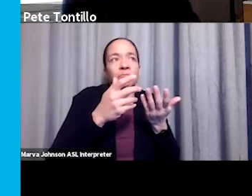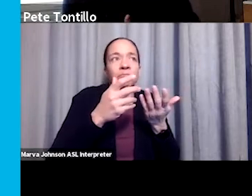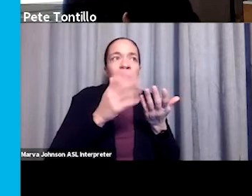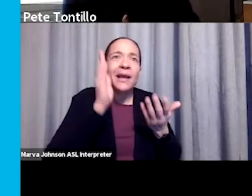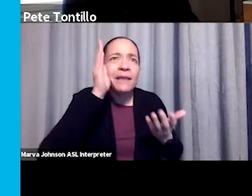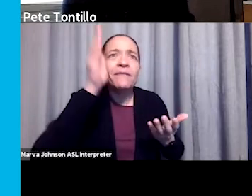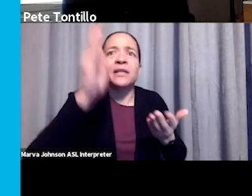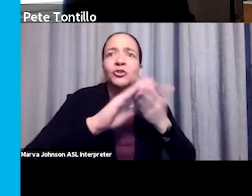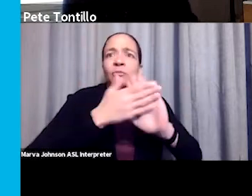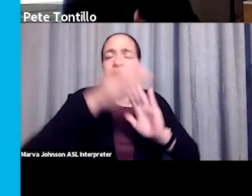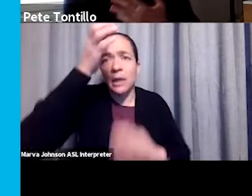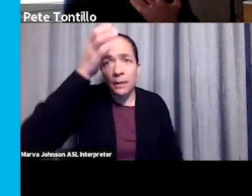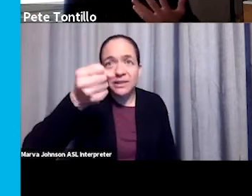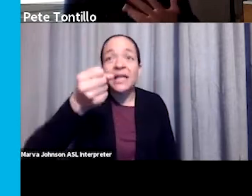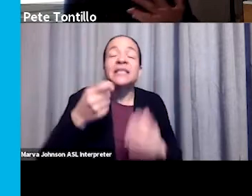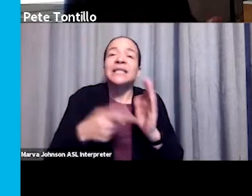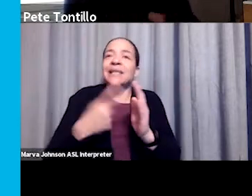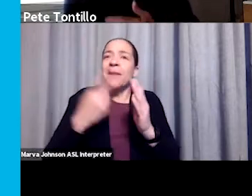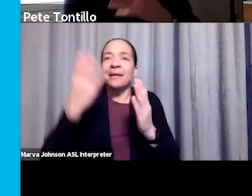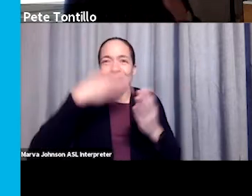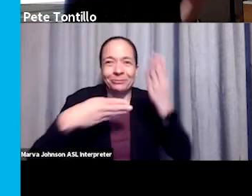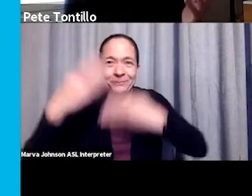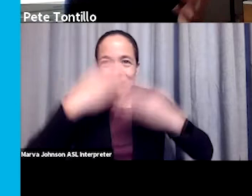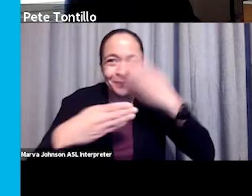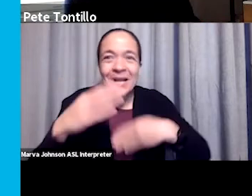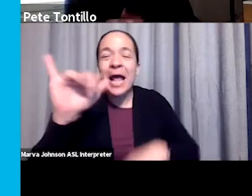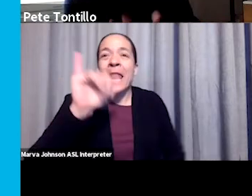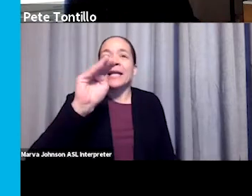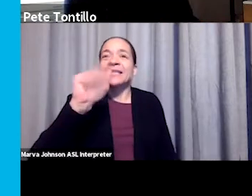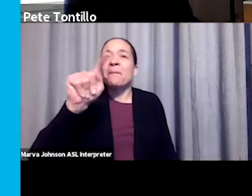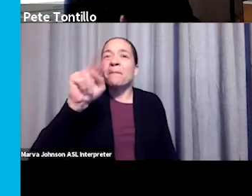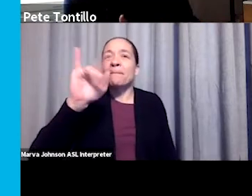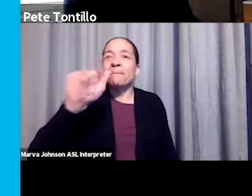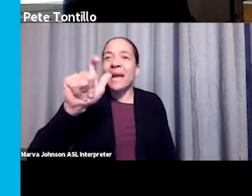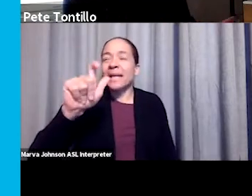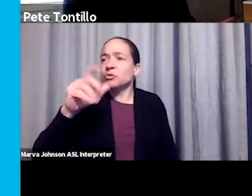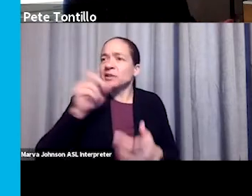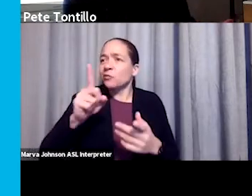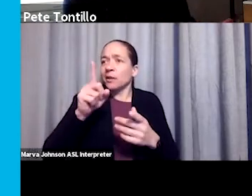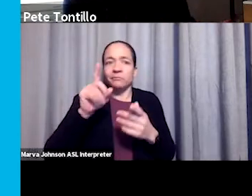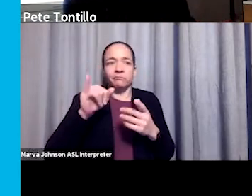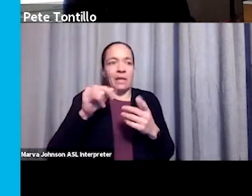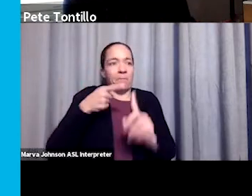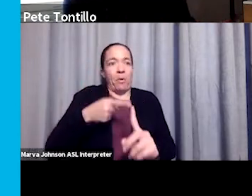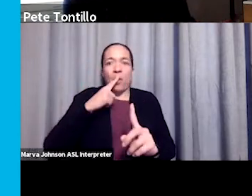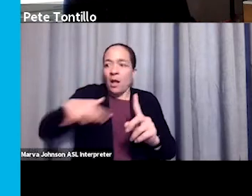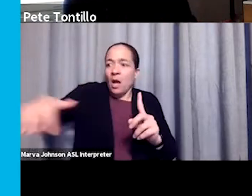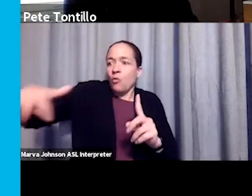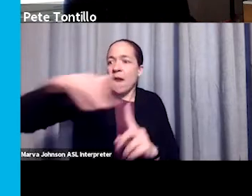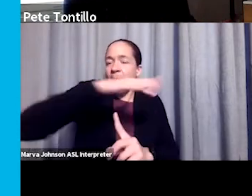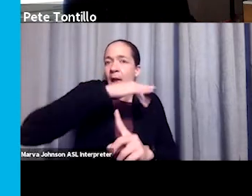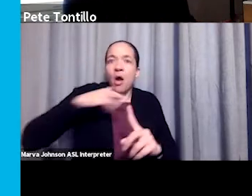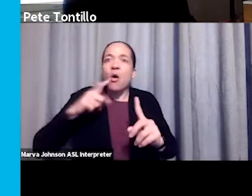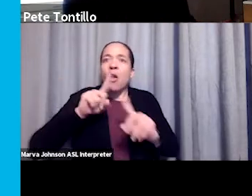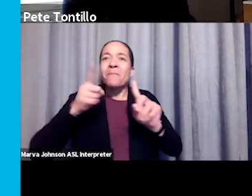because of that, they're often really easy to overlook. It's kind of like the Matrix, where it surrounds all of us. It's the air we breathe. It's just the way that we see the world without us even noticing